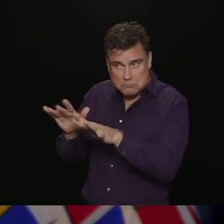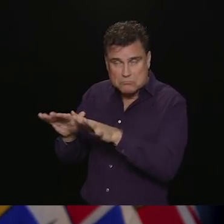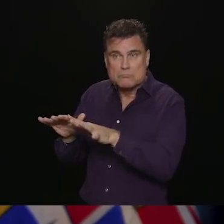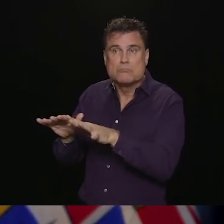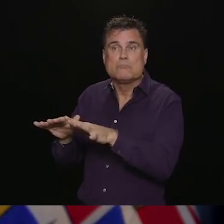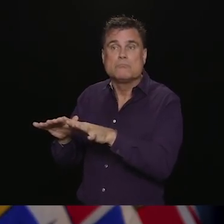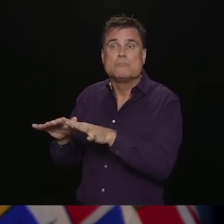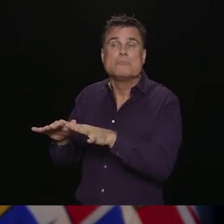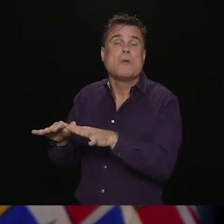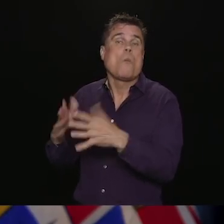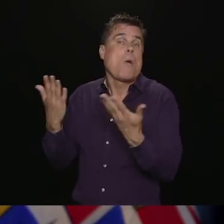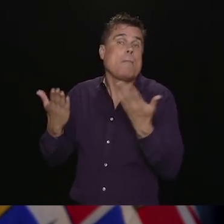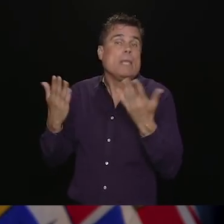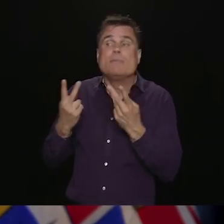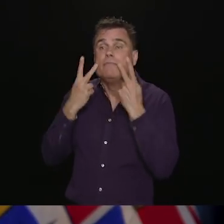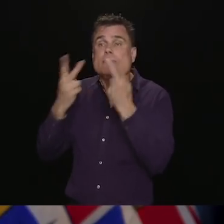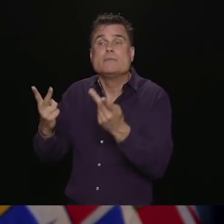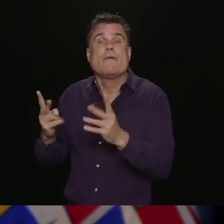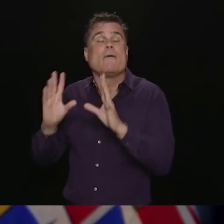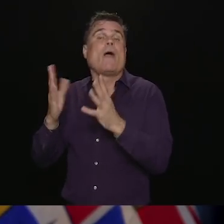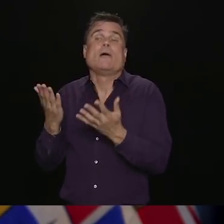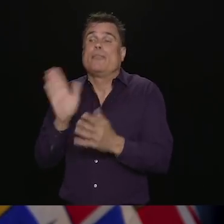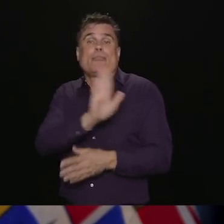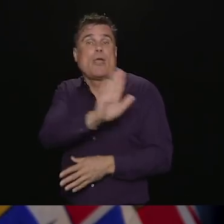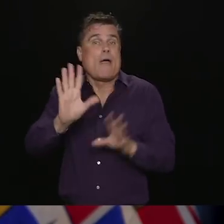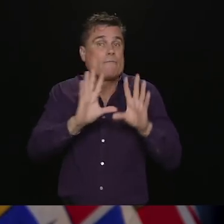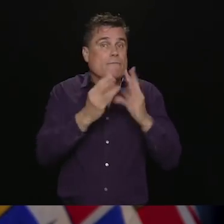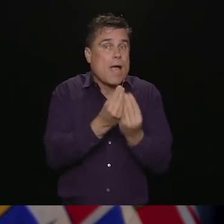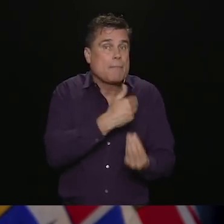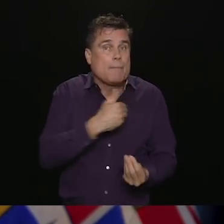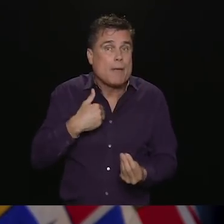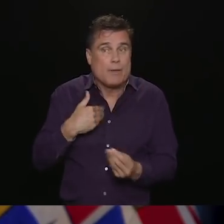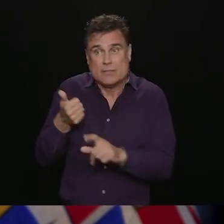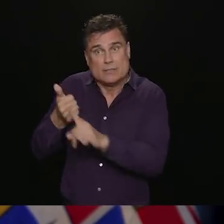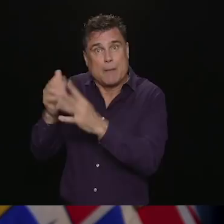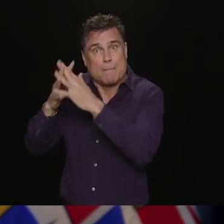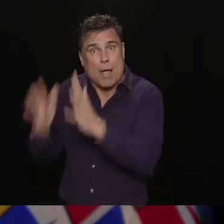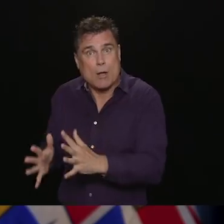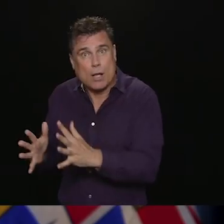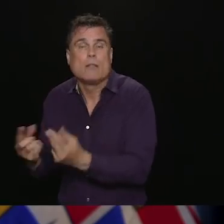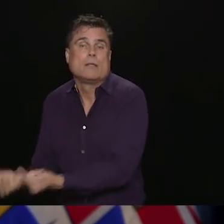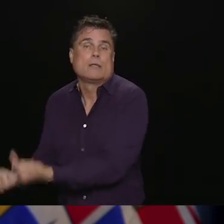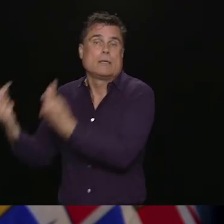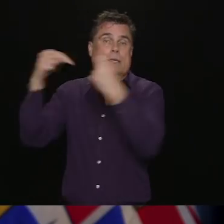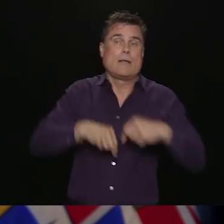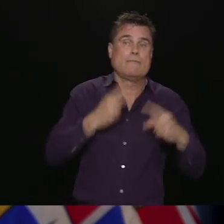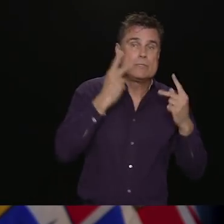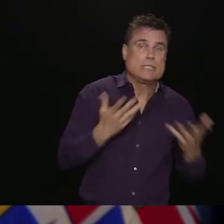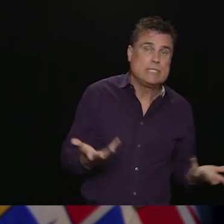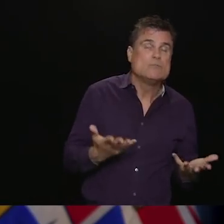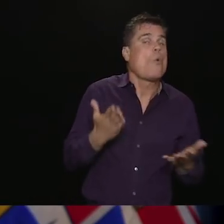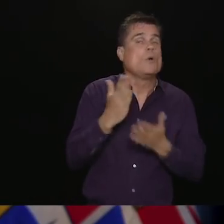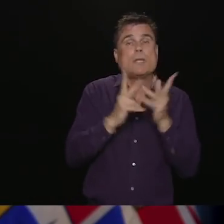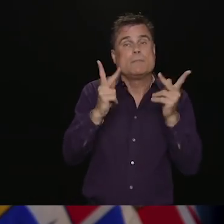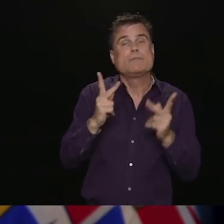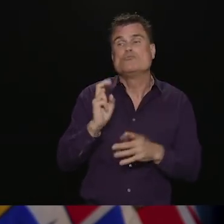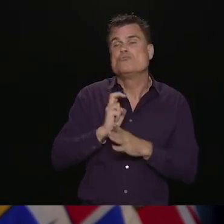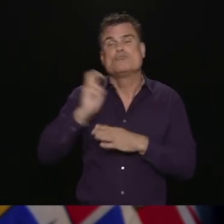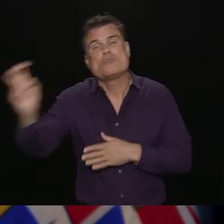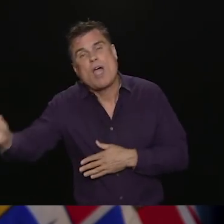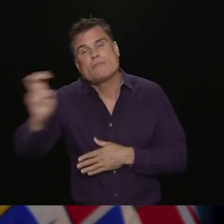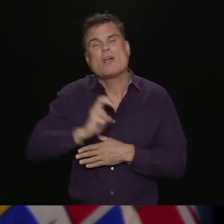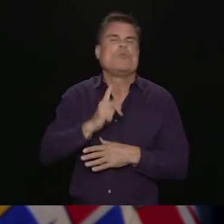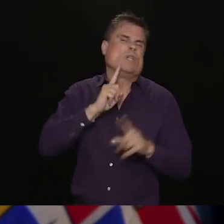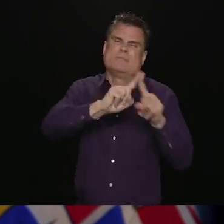on to people. We were at a period of time, so it's very hard to know exactly how it was transmitted in each specific case and who the